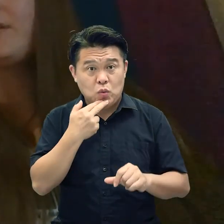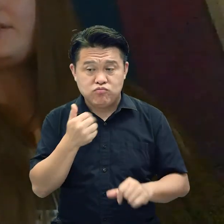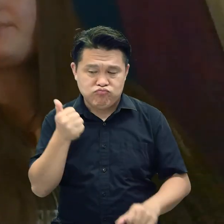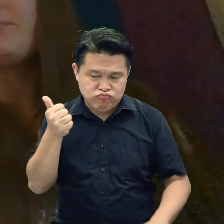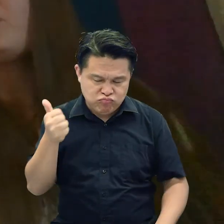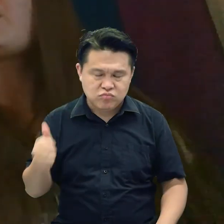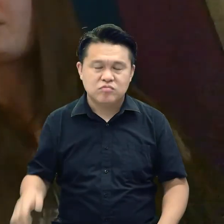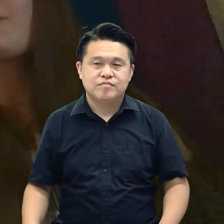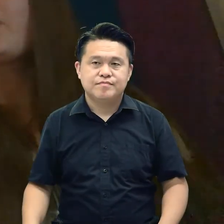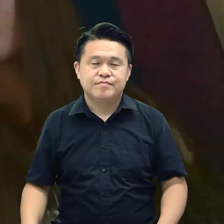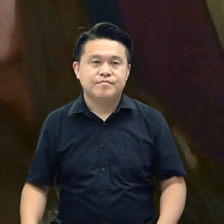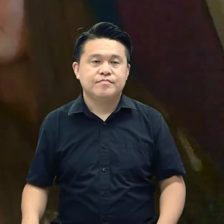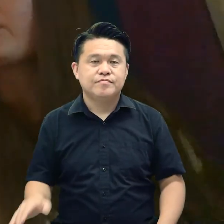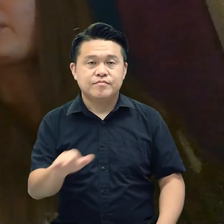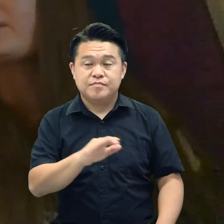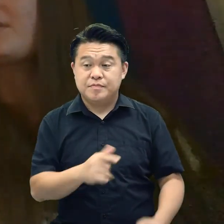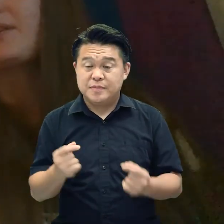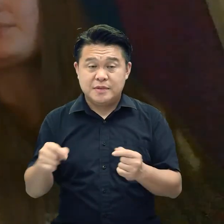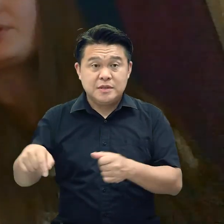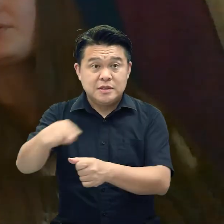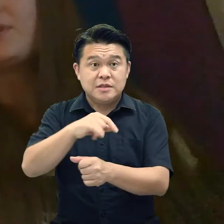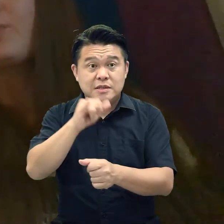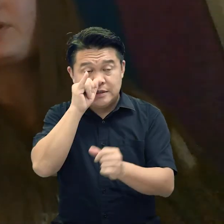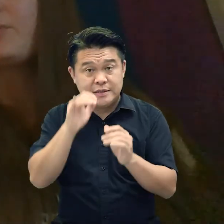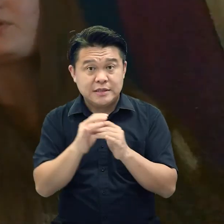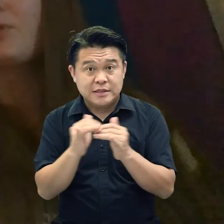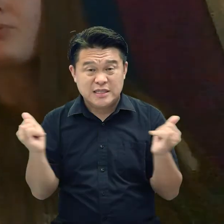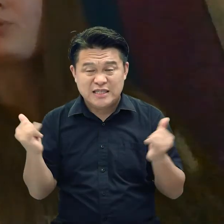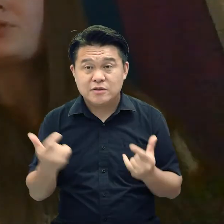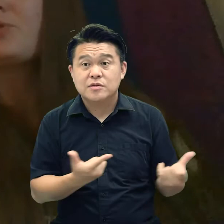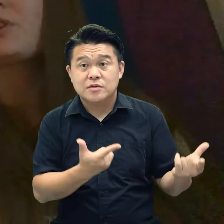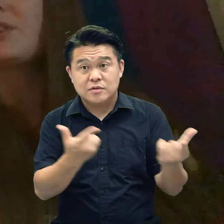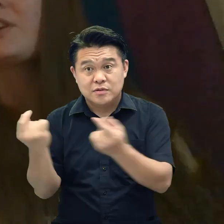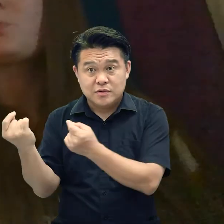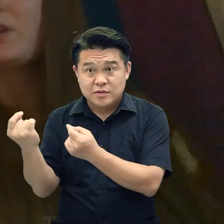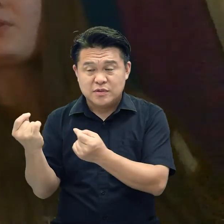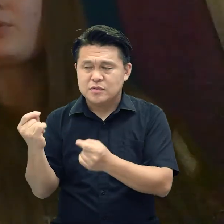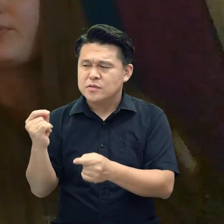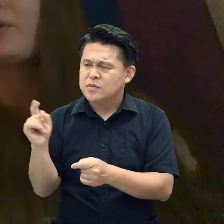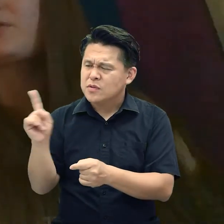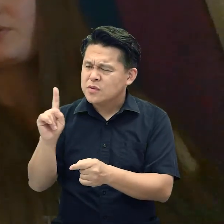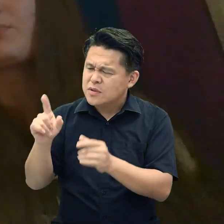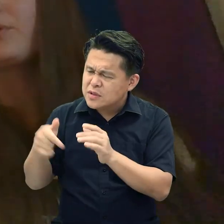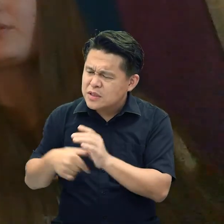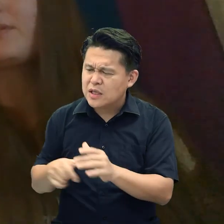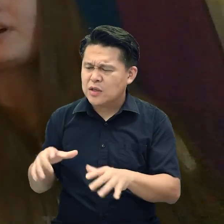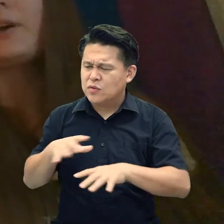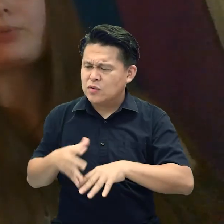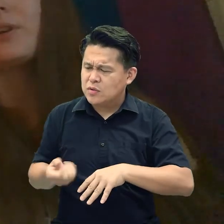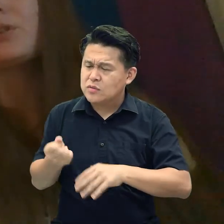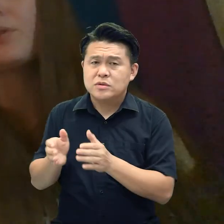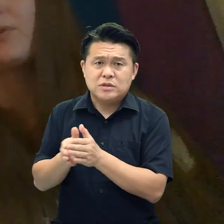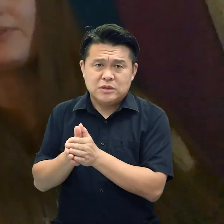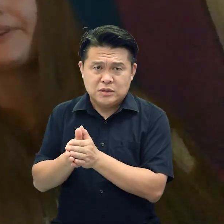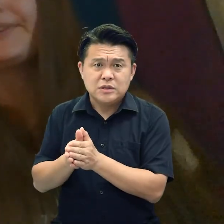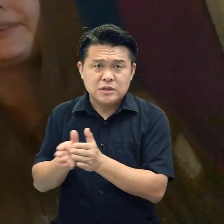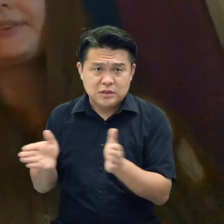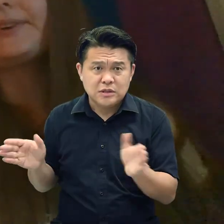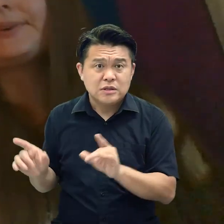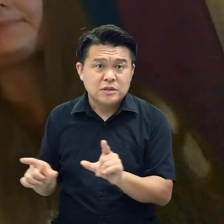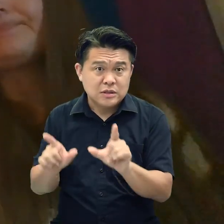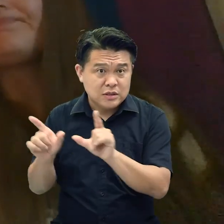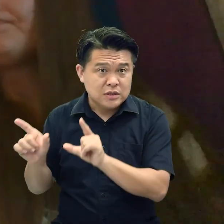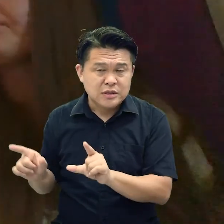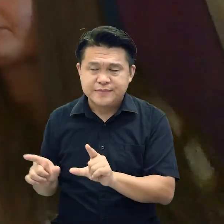start, and never living with fear, I'd say, because everyone who has gone through the situation has been living with fear at some point. I am pretty sure about that.